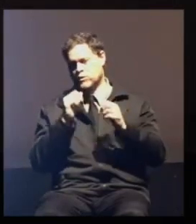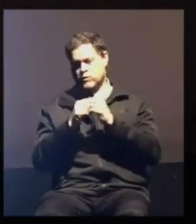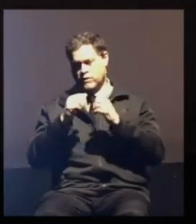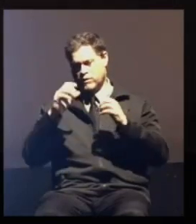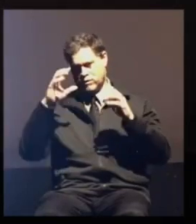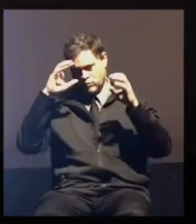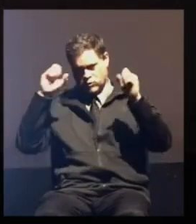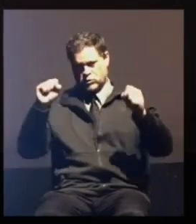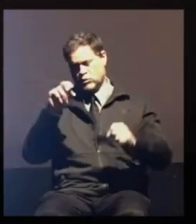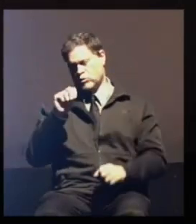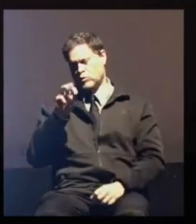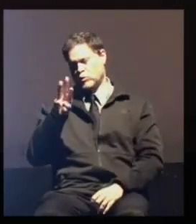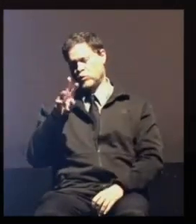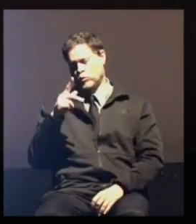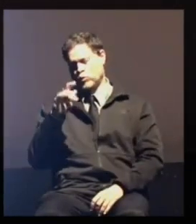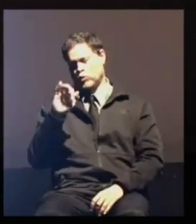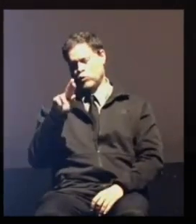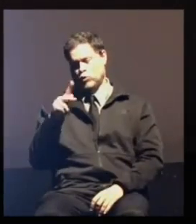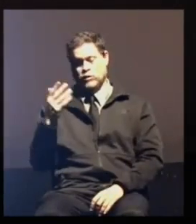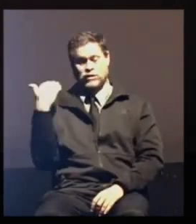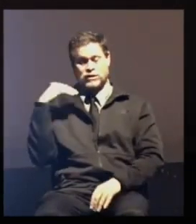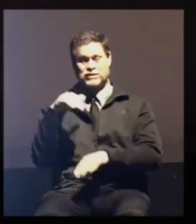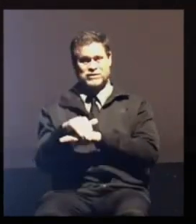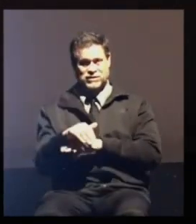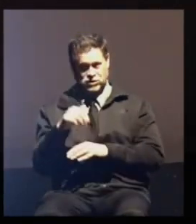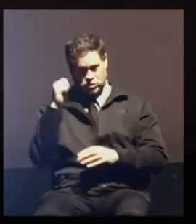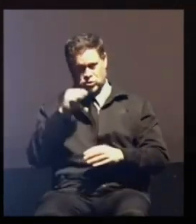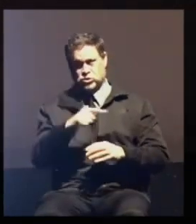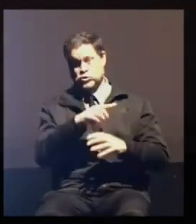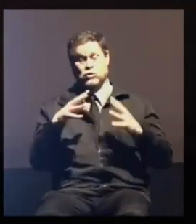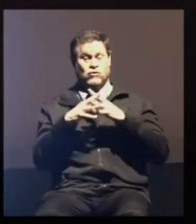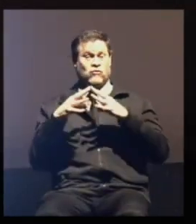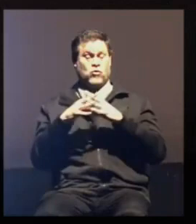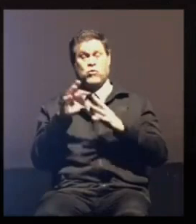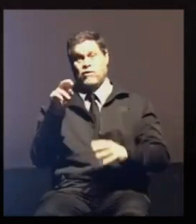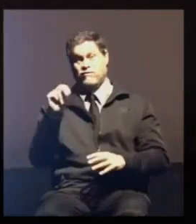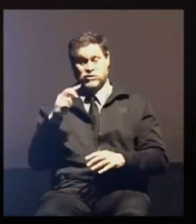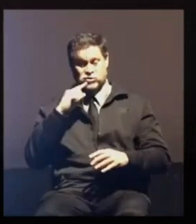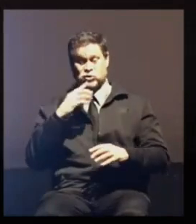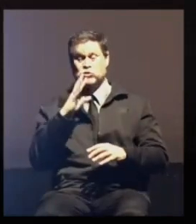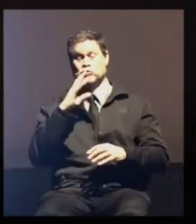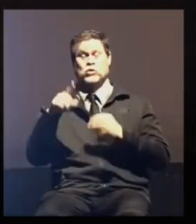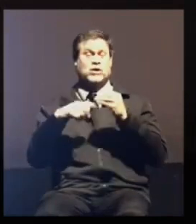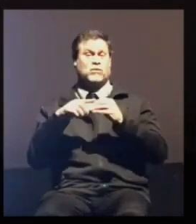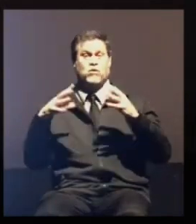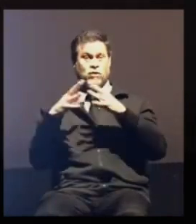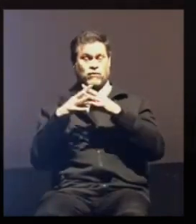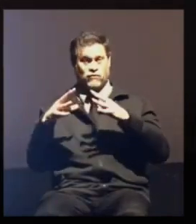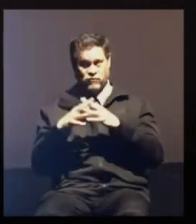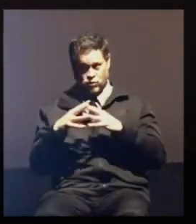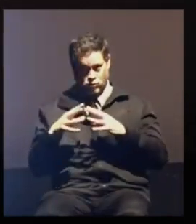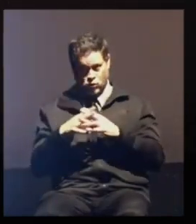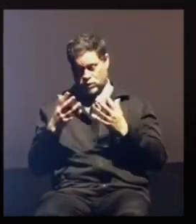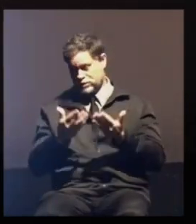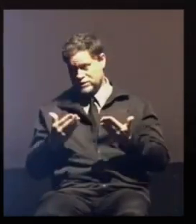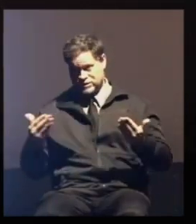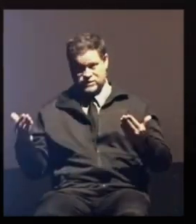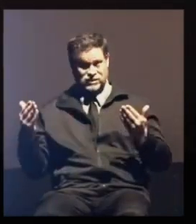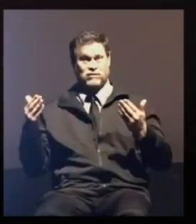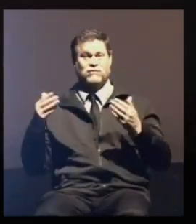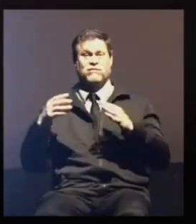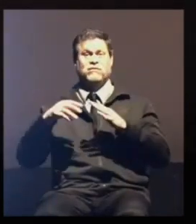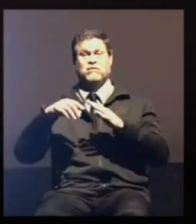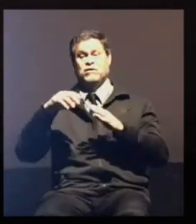President Newkirk last night, and she's such a football fan, and she started talking about all the football stuff and